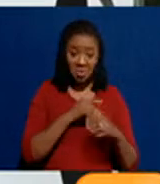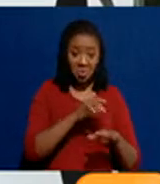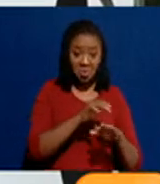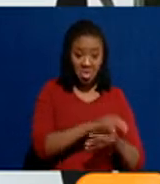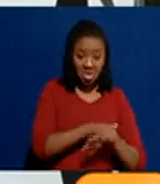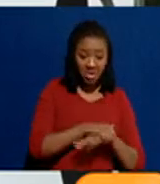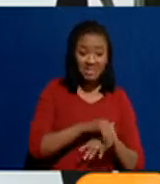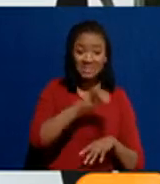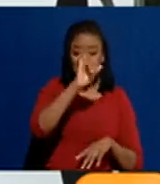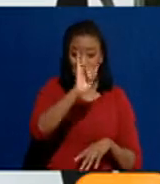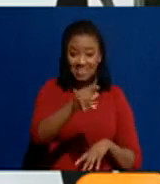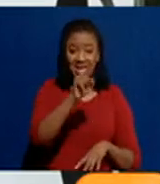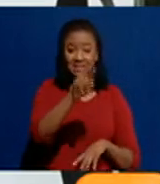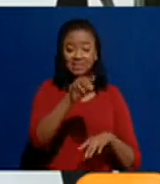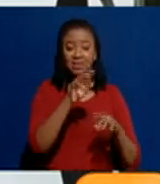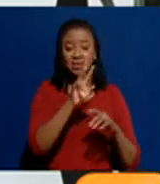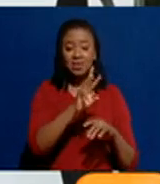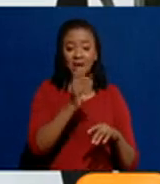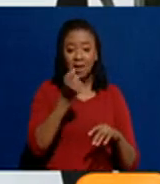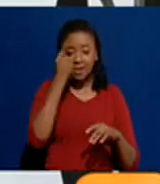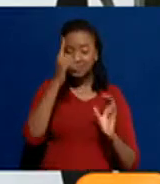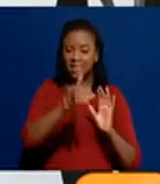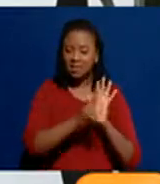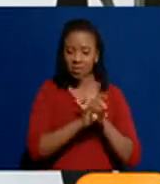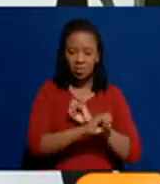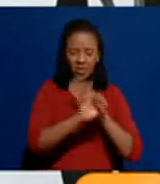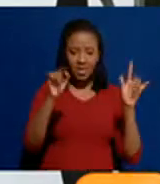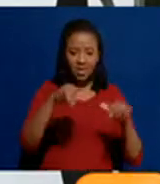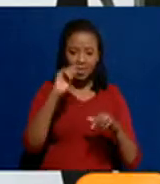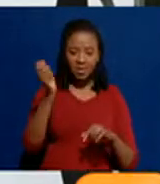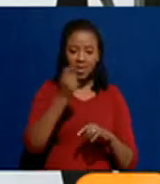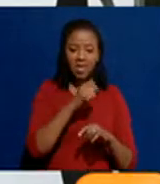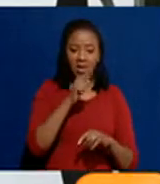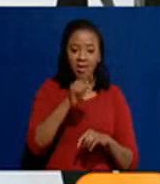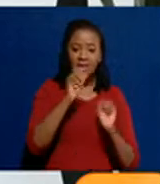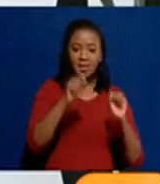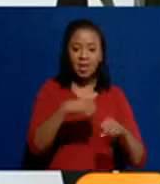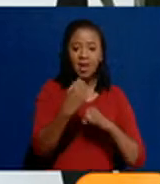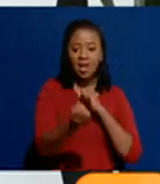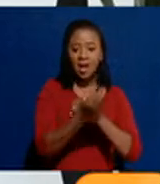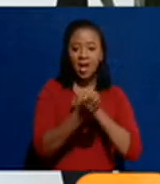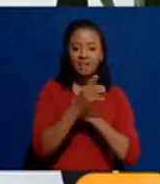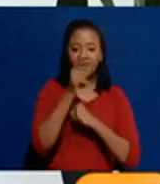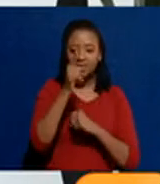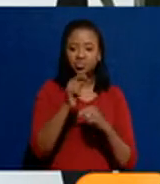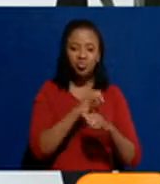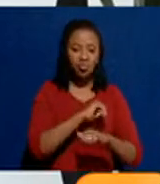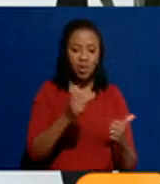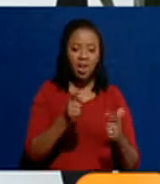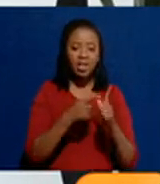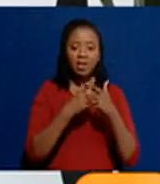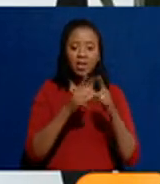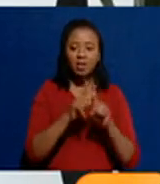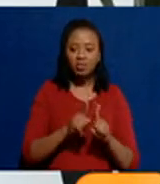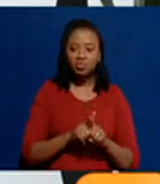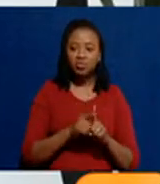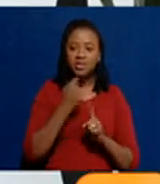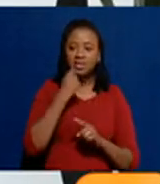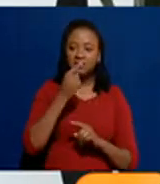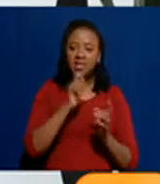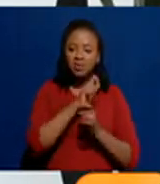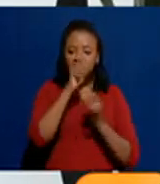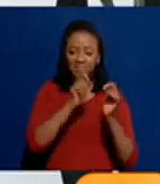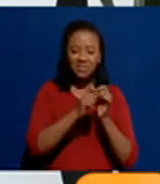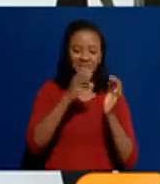who understands all the laws in this country will be able to advise you, give you the legal implications, and tell you the clauses